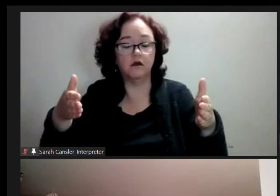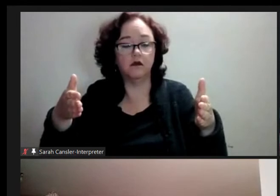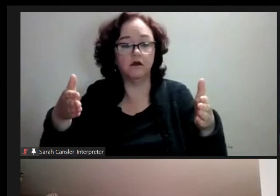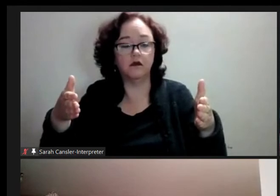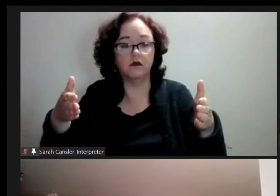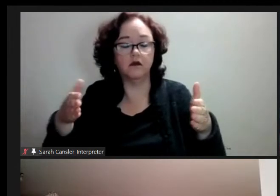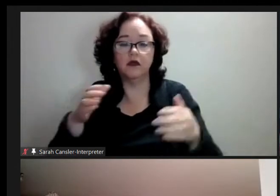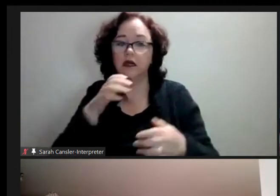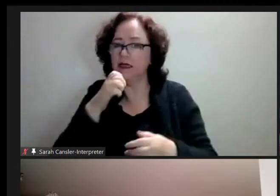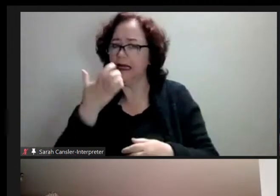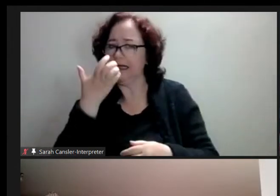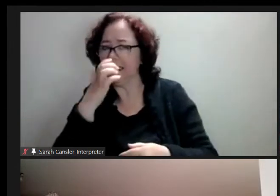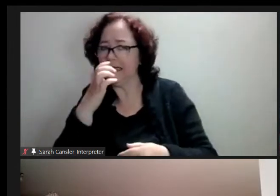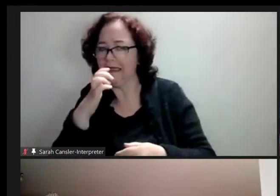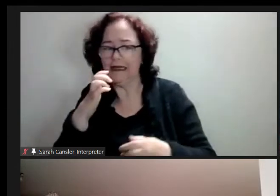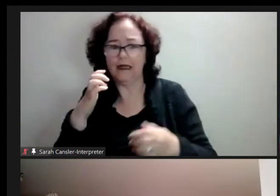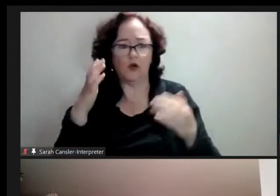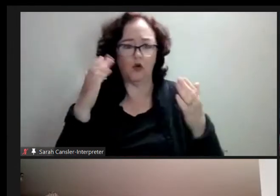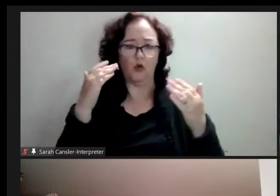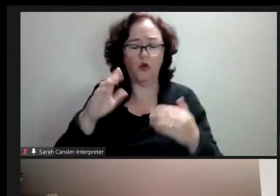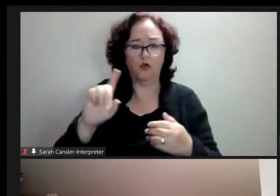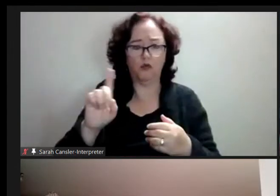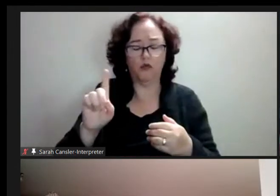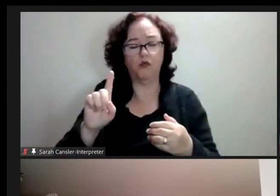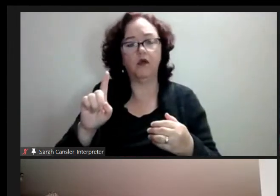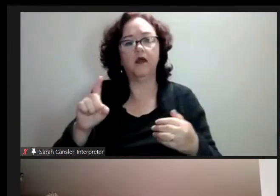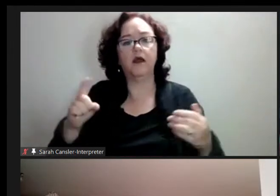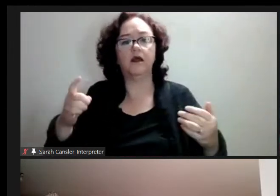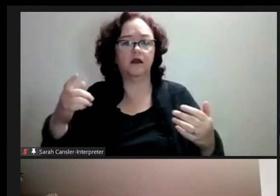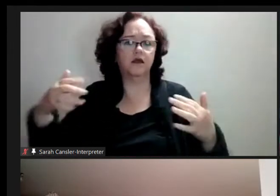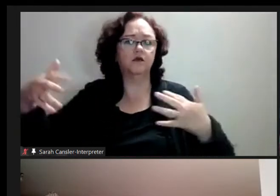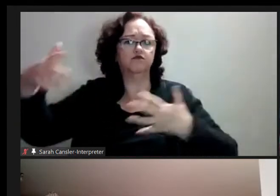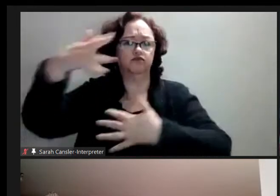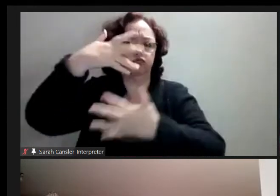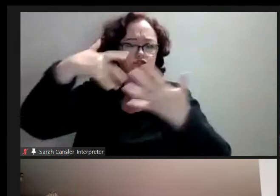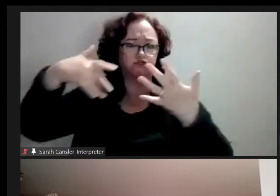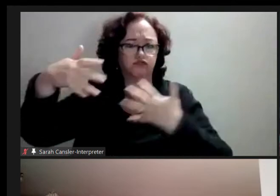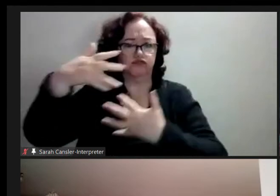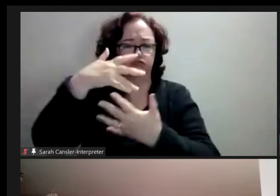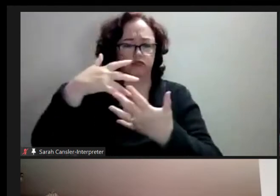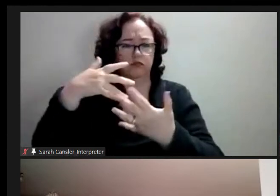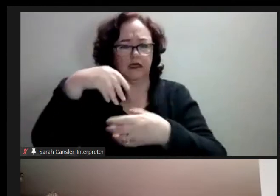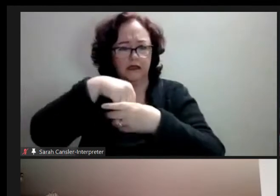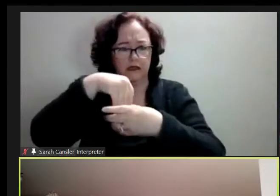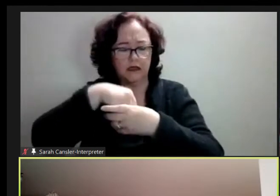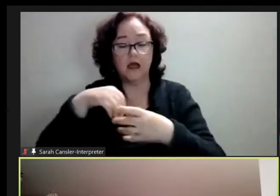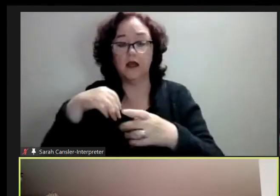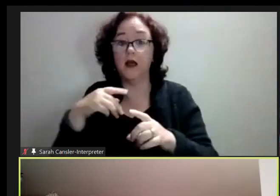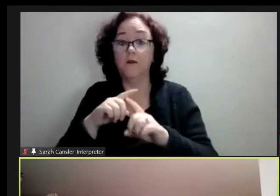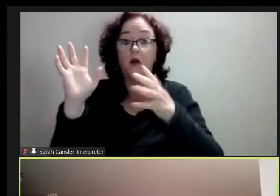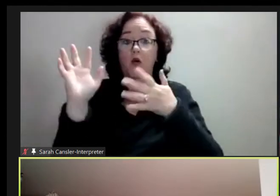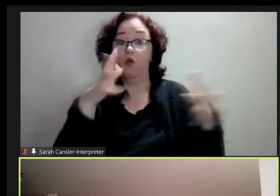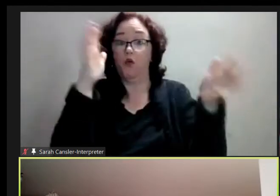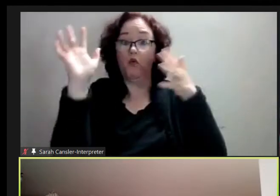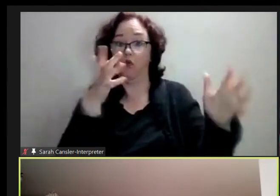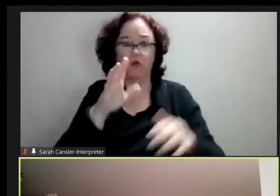or cooled. It is ventilated, but it is protected from wind and rain and snow. That's